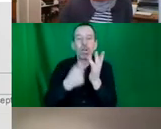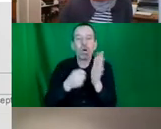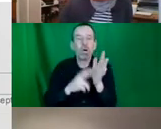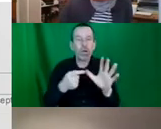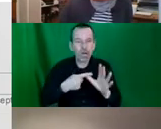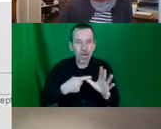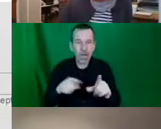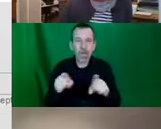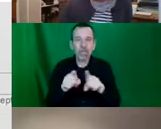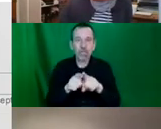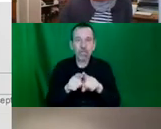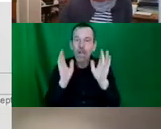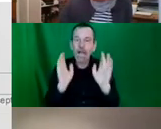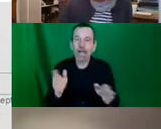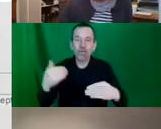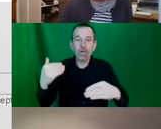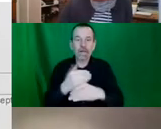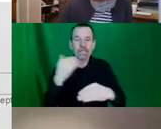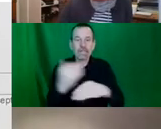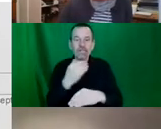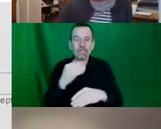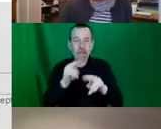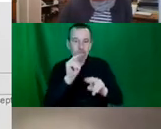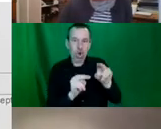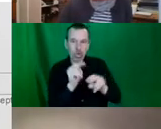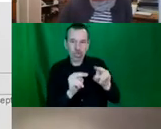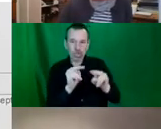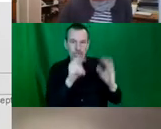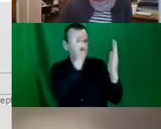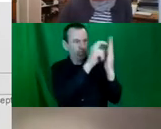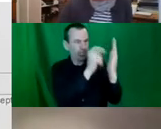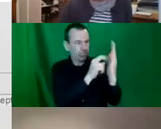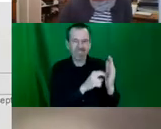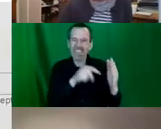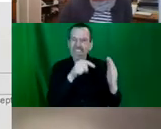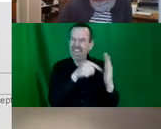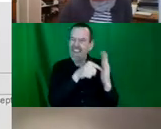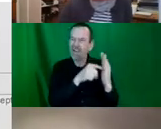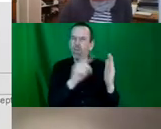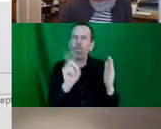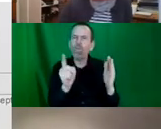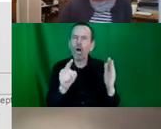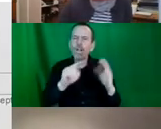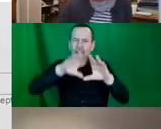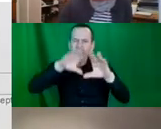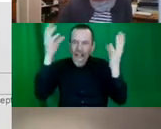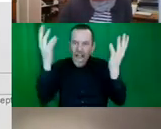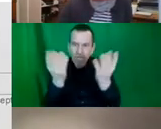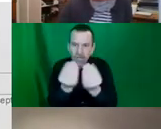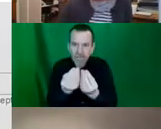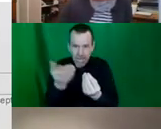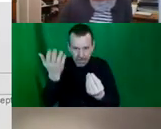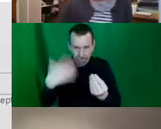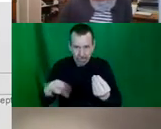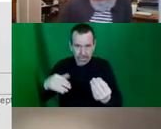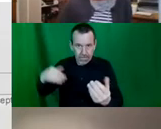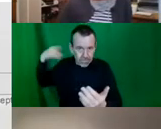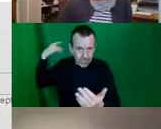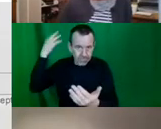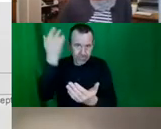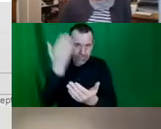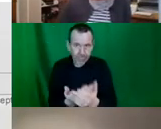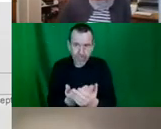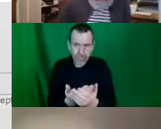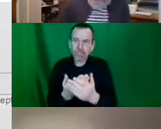an activity monitor. This is a list of everything I've done throughout my internship, broken down into 6 parts, Icon's 5 key standards